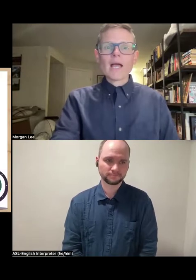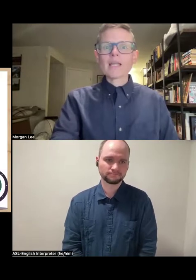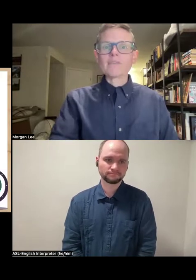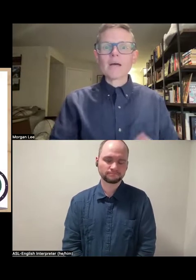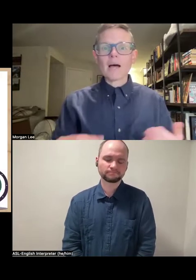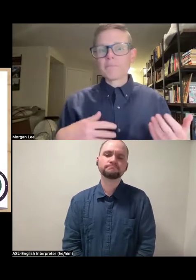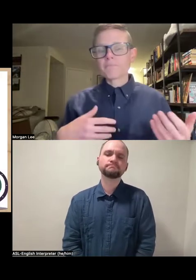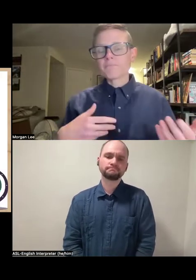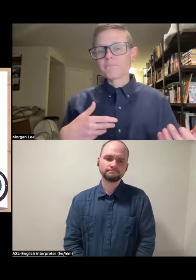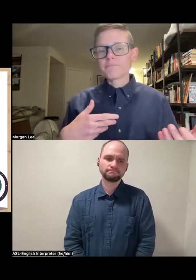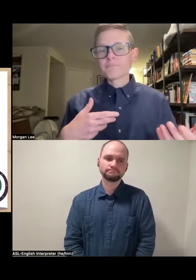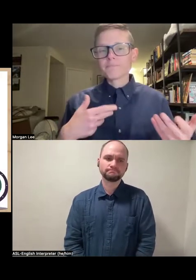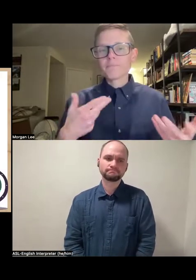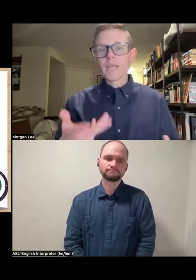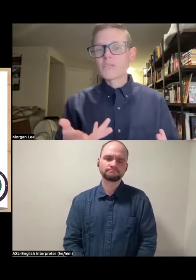And